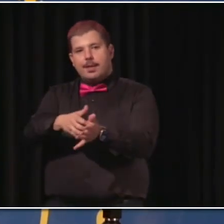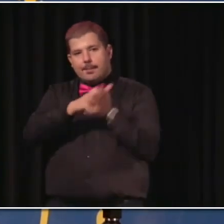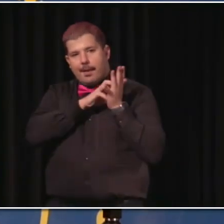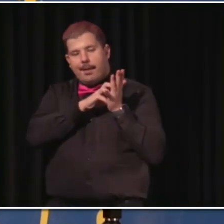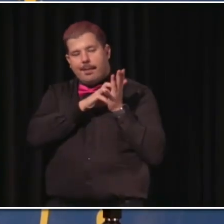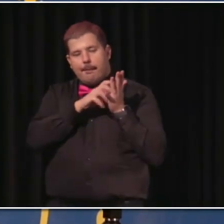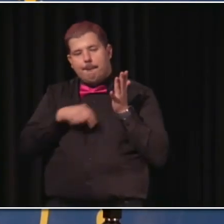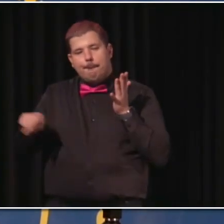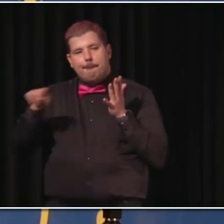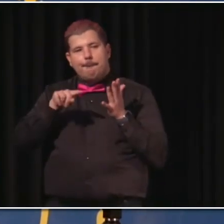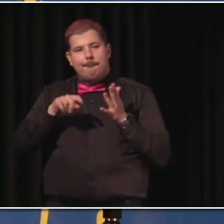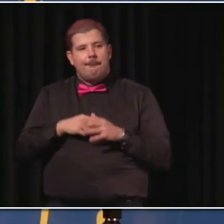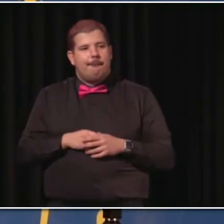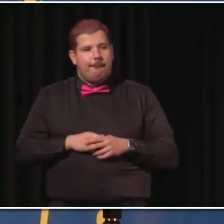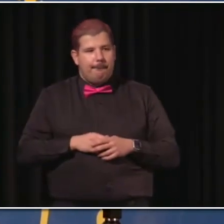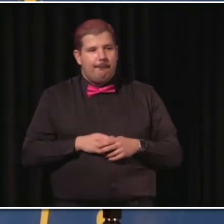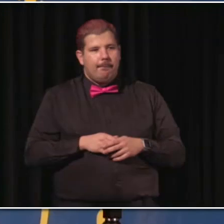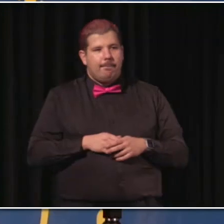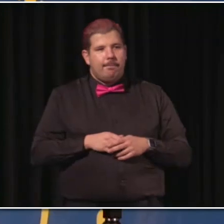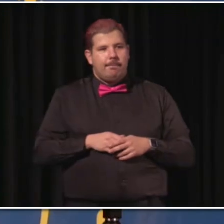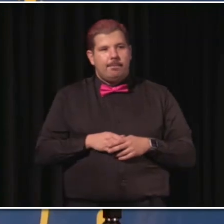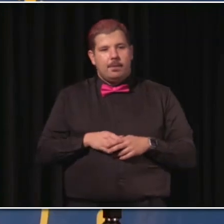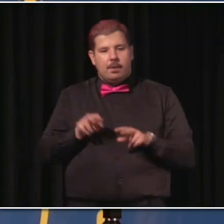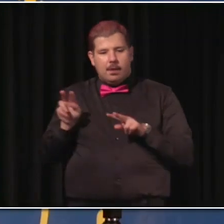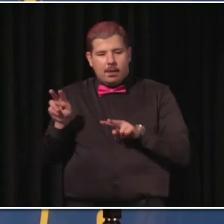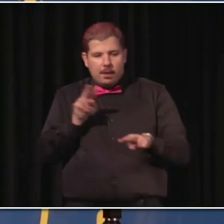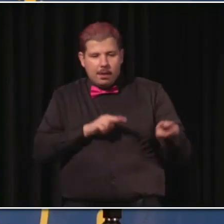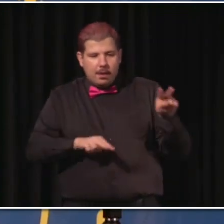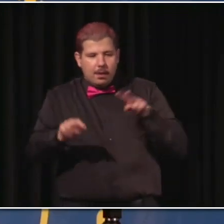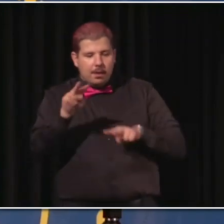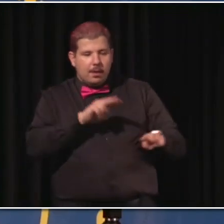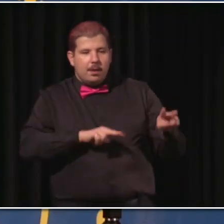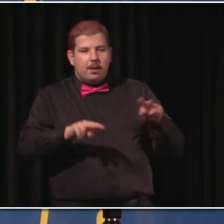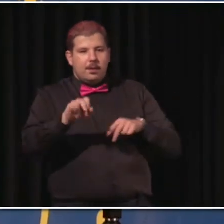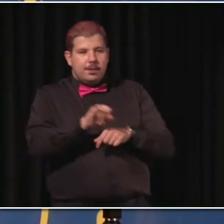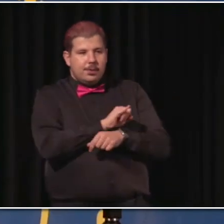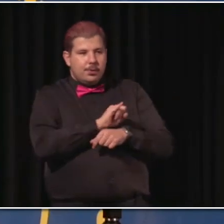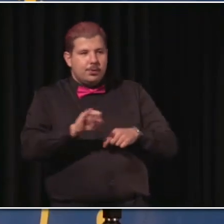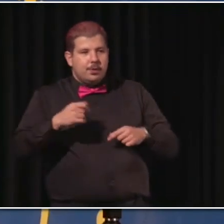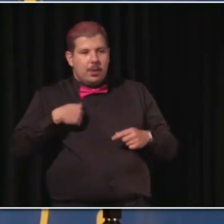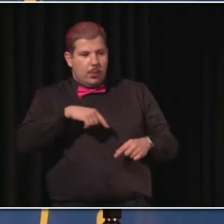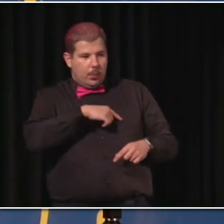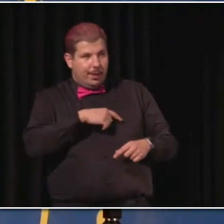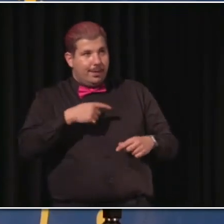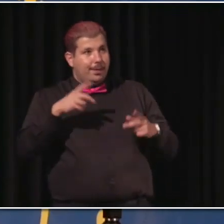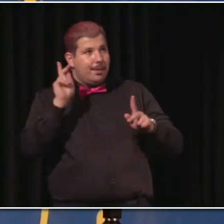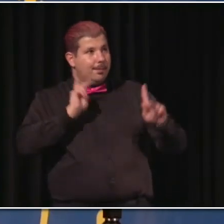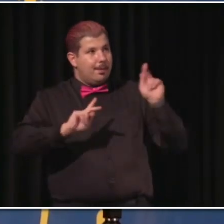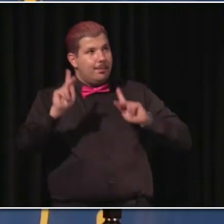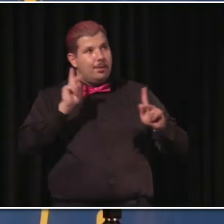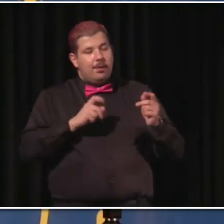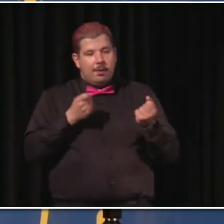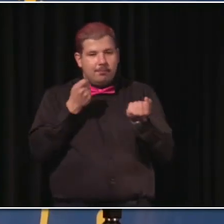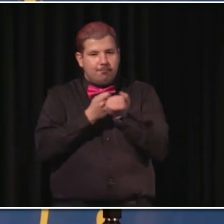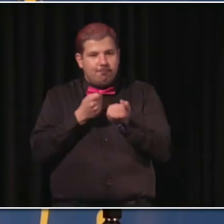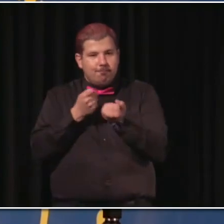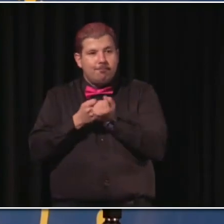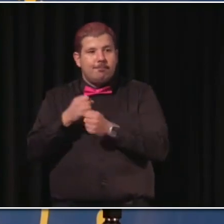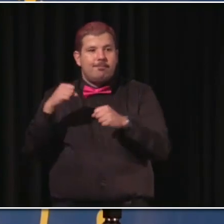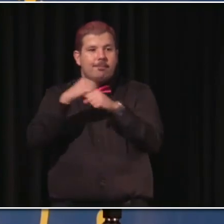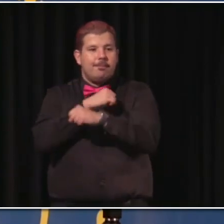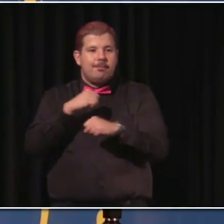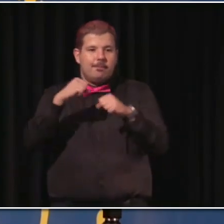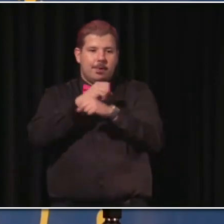them. These are the watchdog institutions that we, the people, fought to create